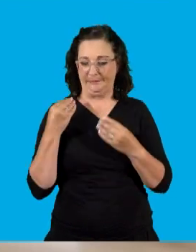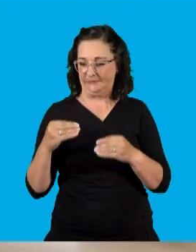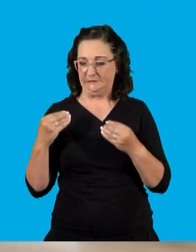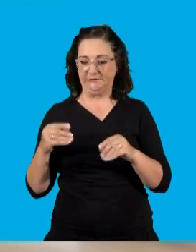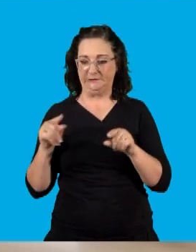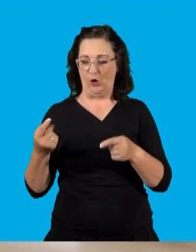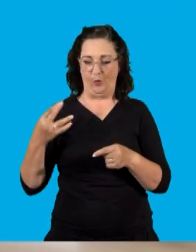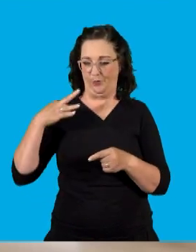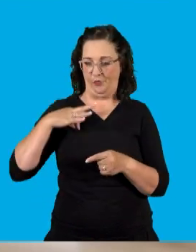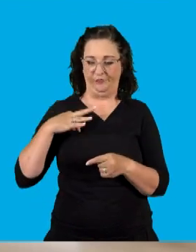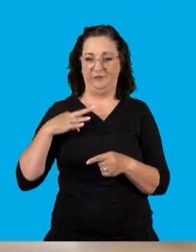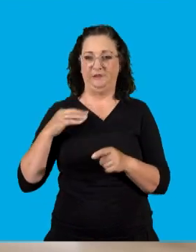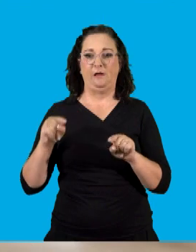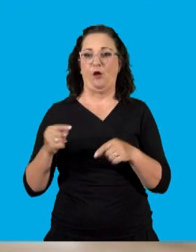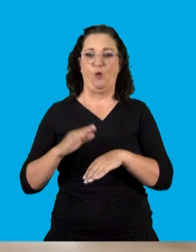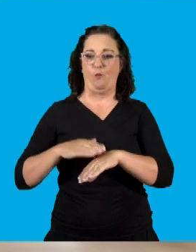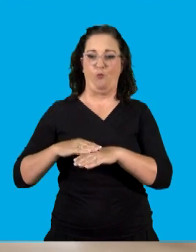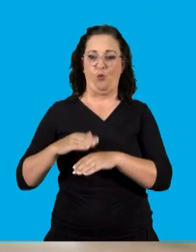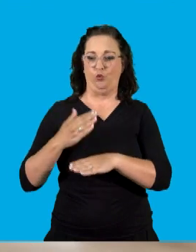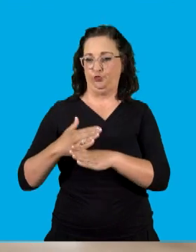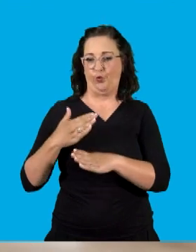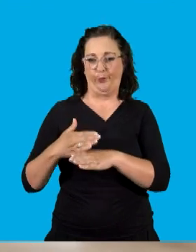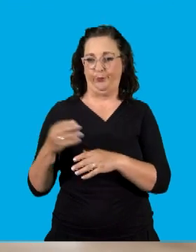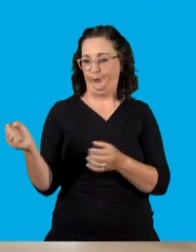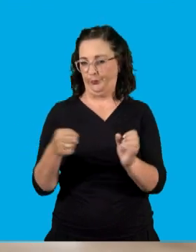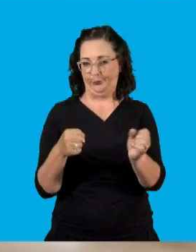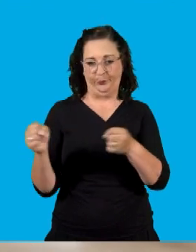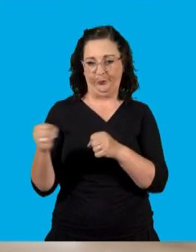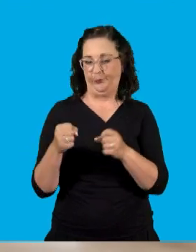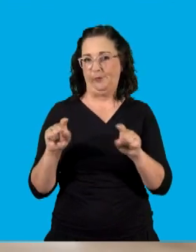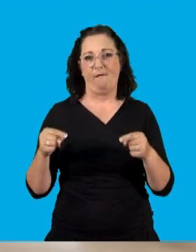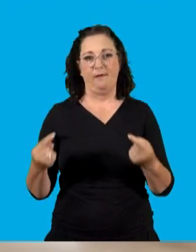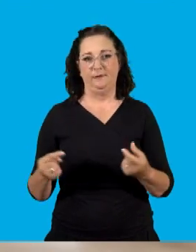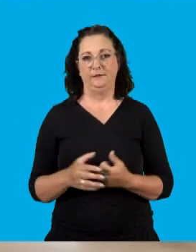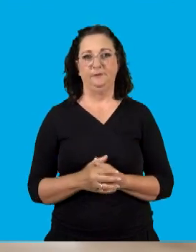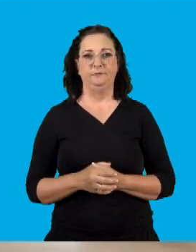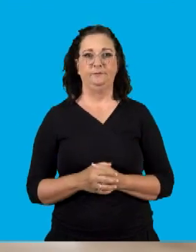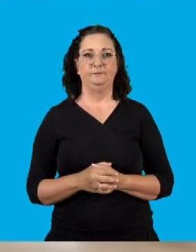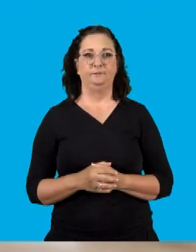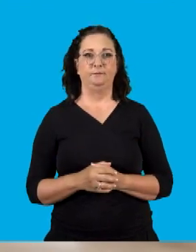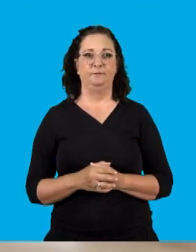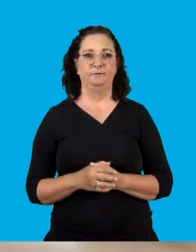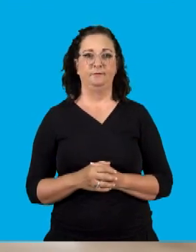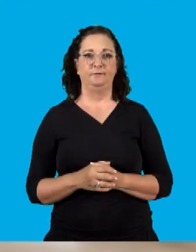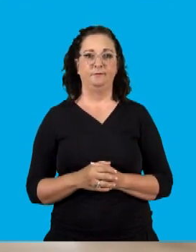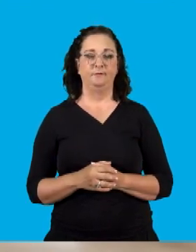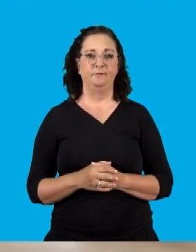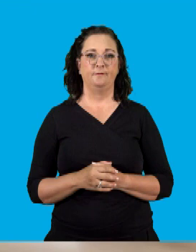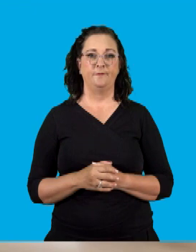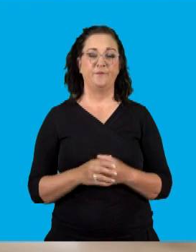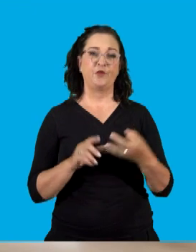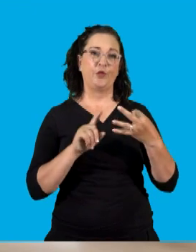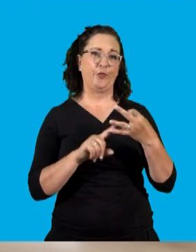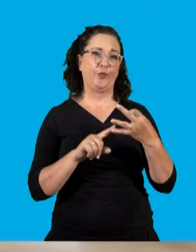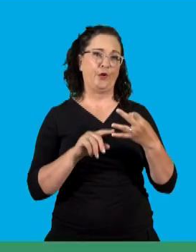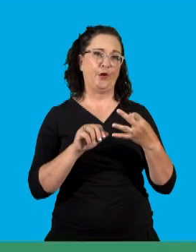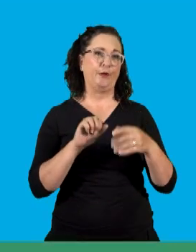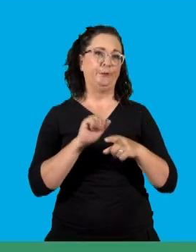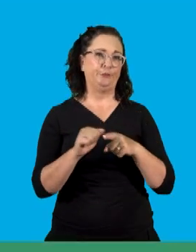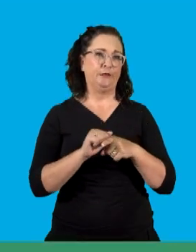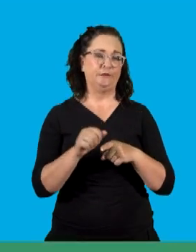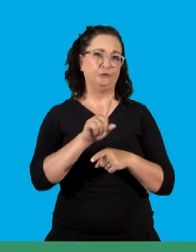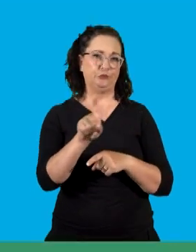do what? To have profits, to create job opportunities for these people as well. Moving on to the third practice question,